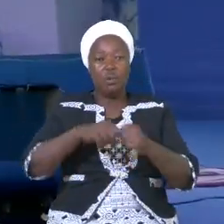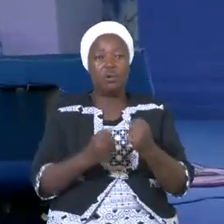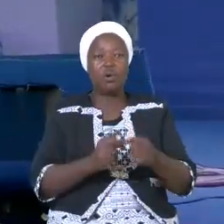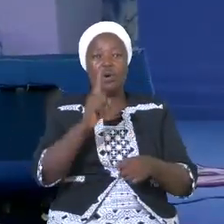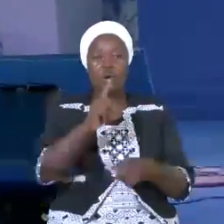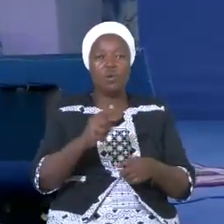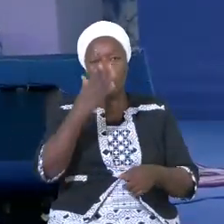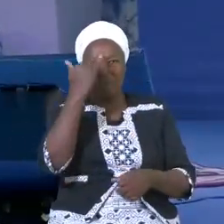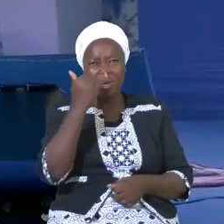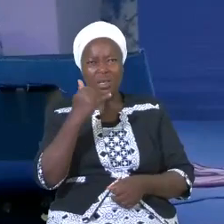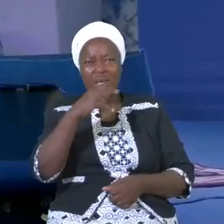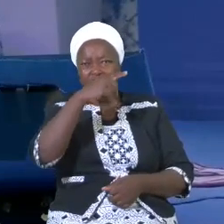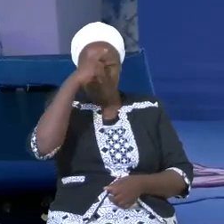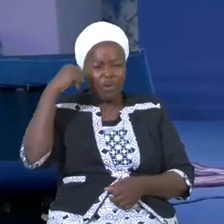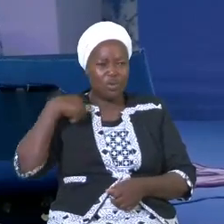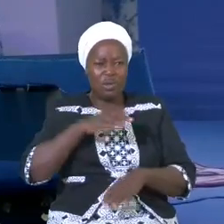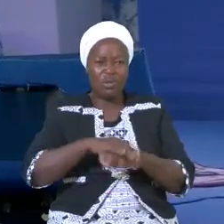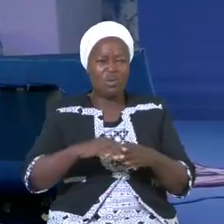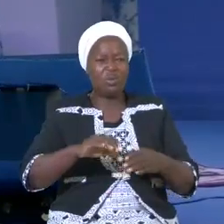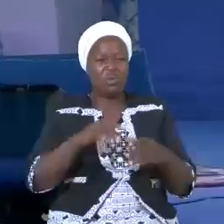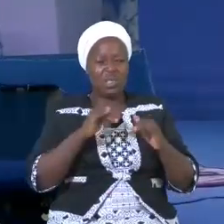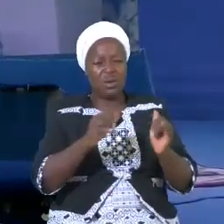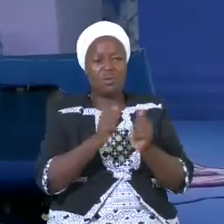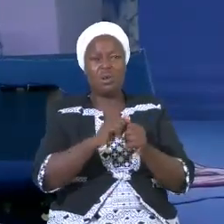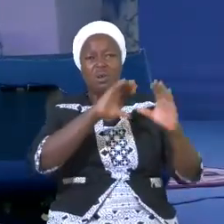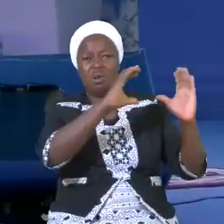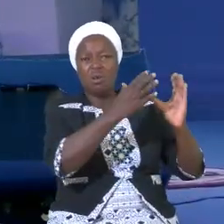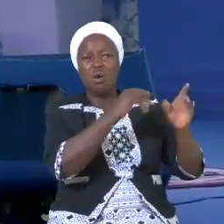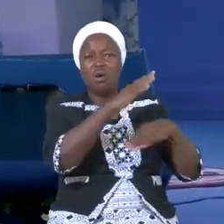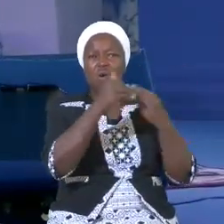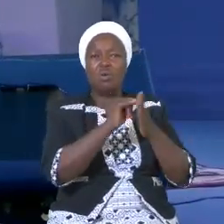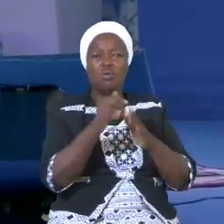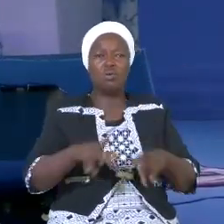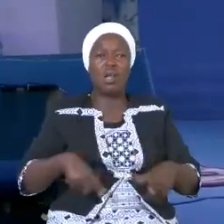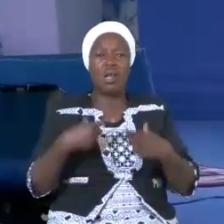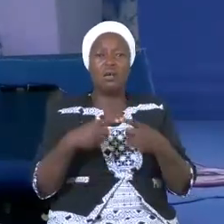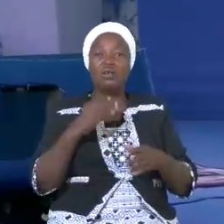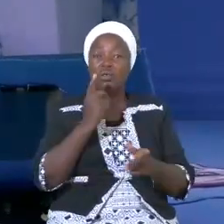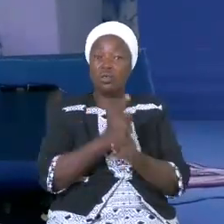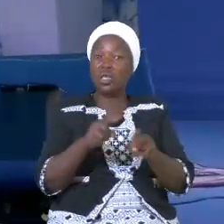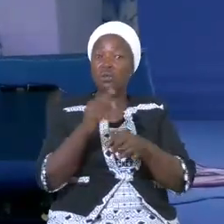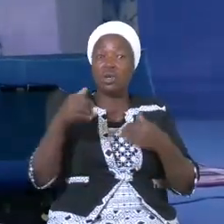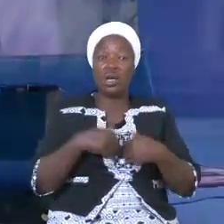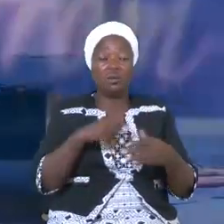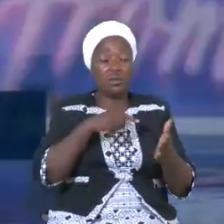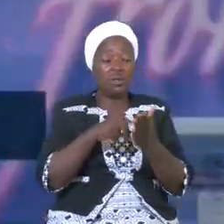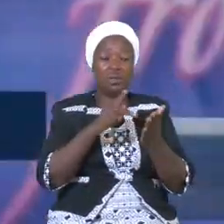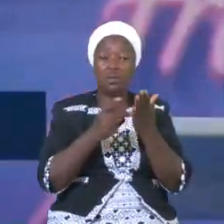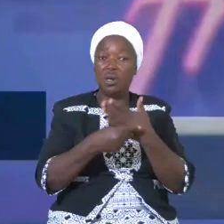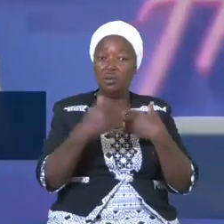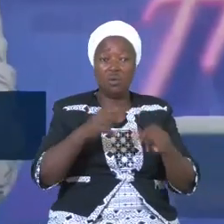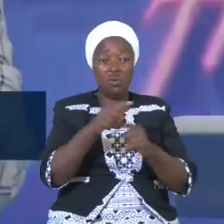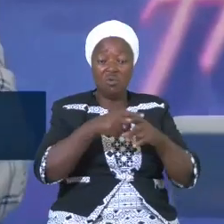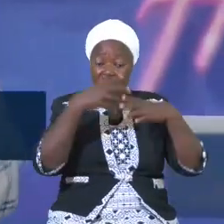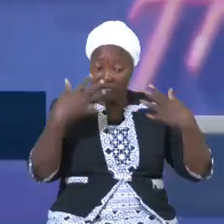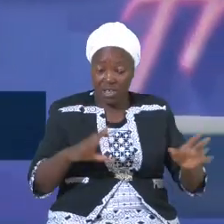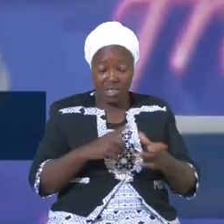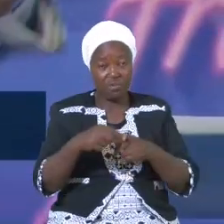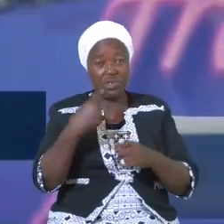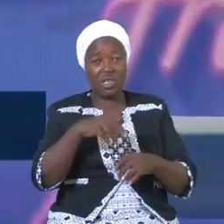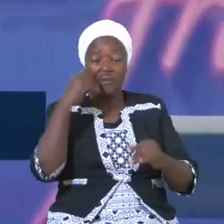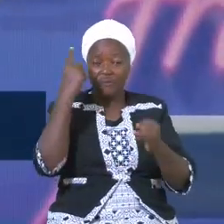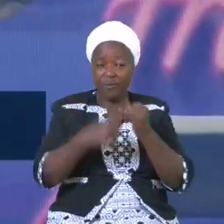we don't stay in the congressional our lives just like where the crusade now when we're finished and we said the final e